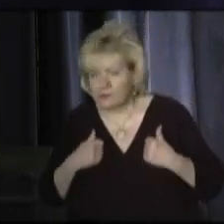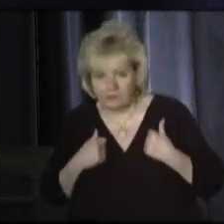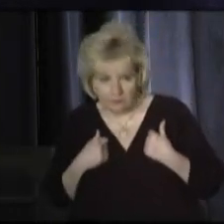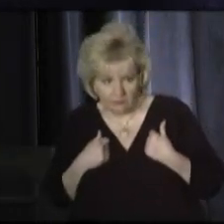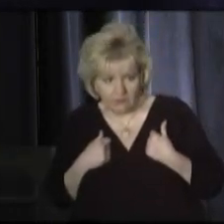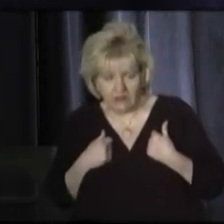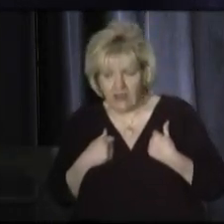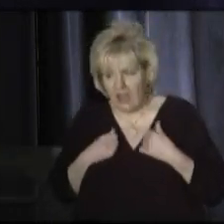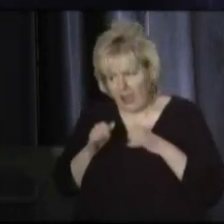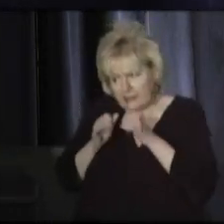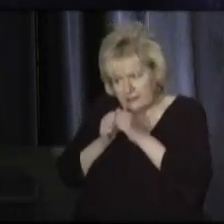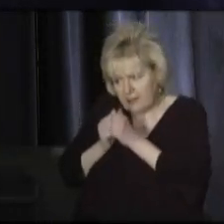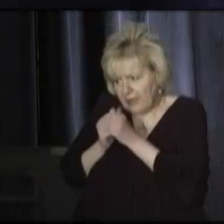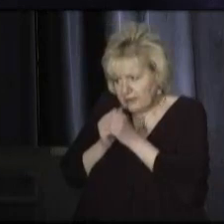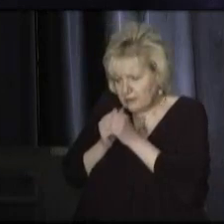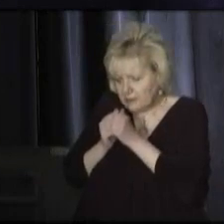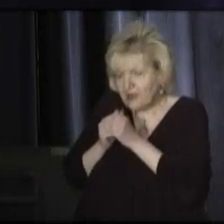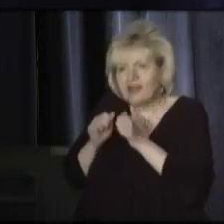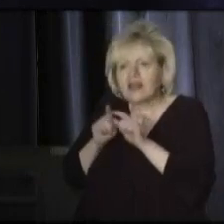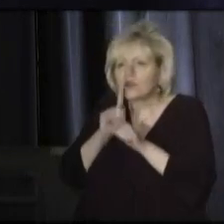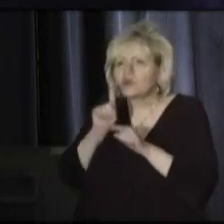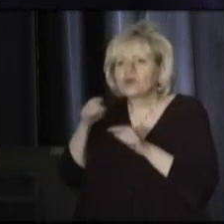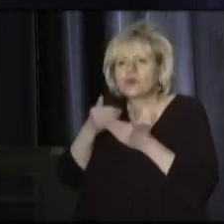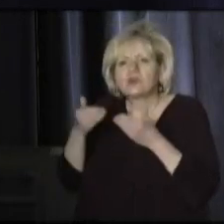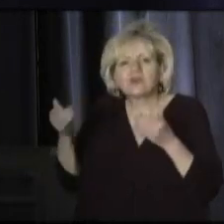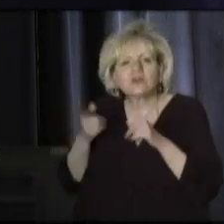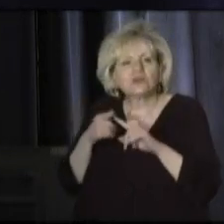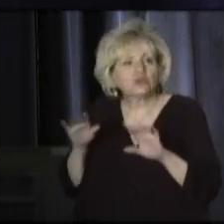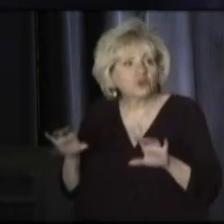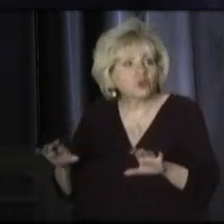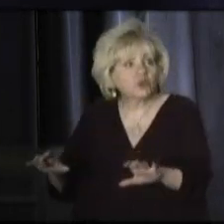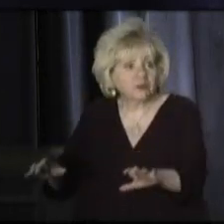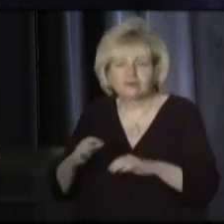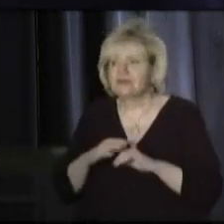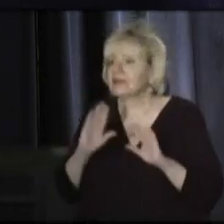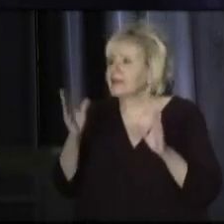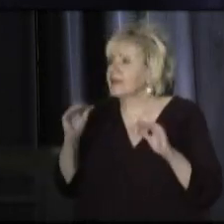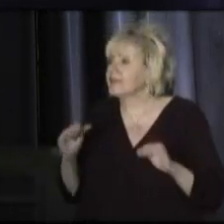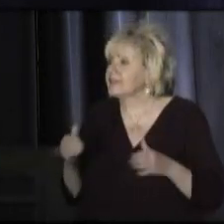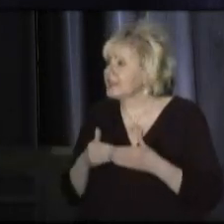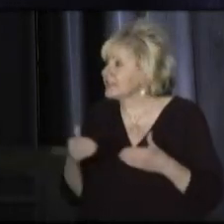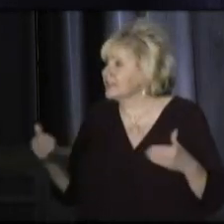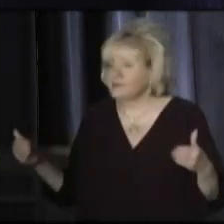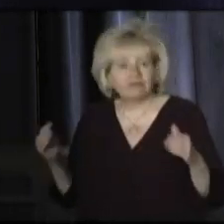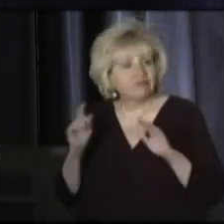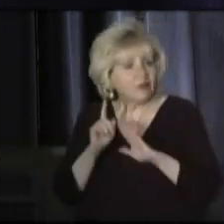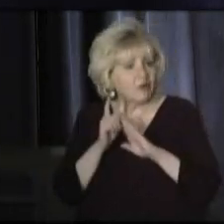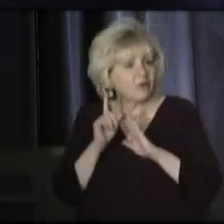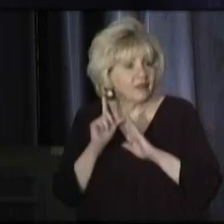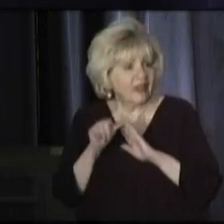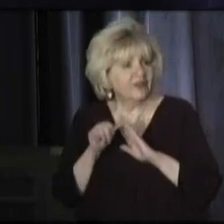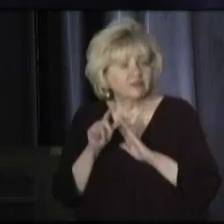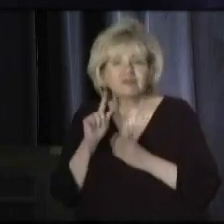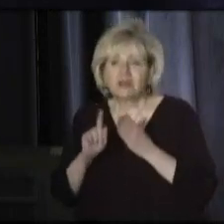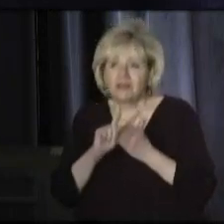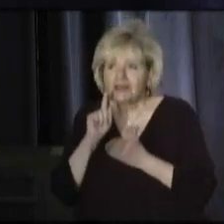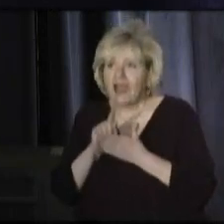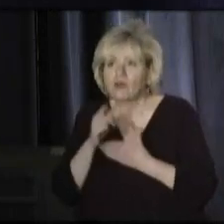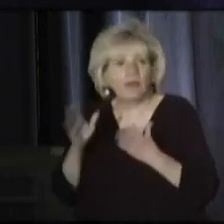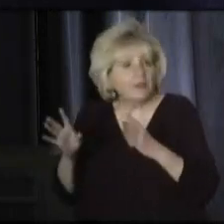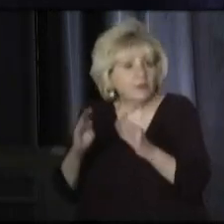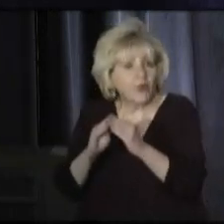my childhood living room, in the principal's office at school, at the police station, in an office building with palm trees planted